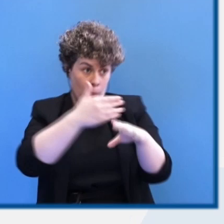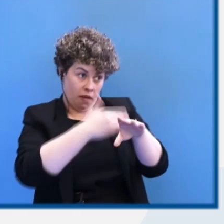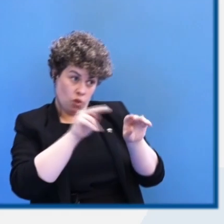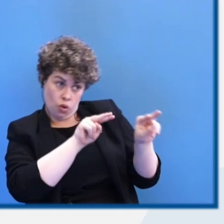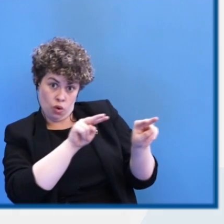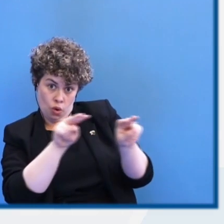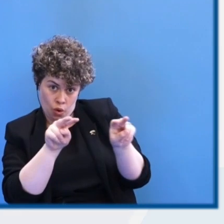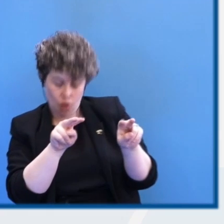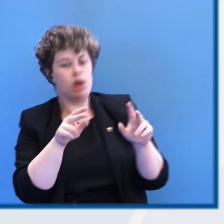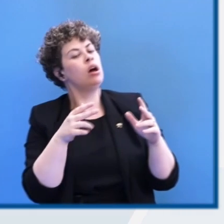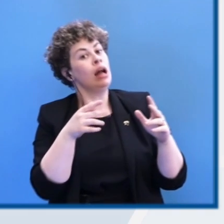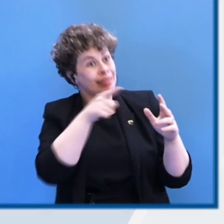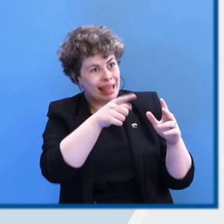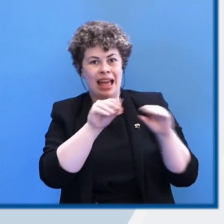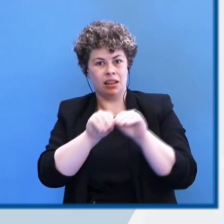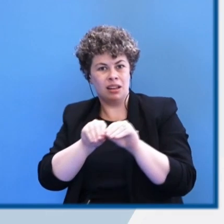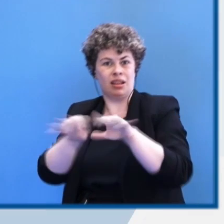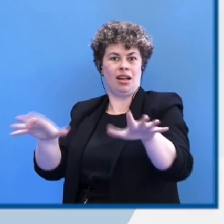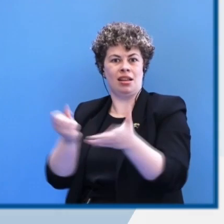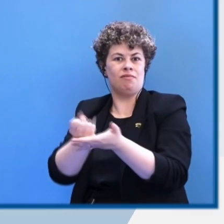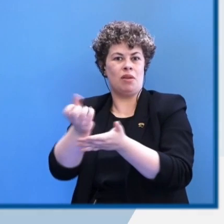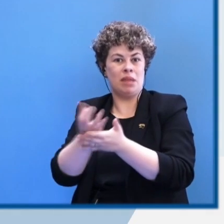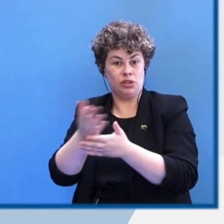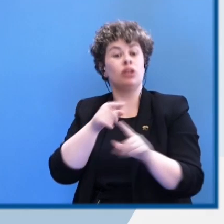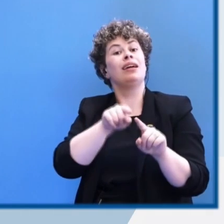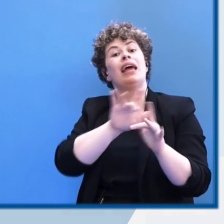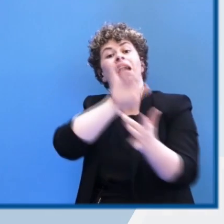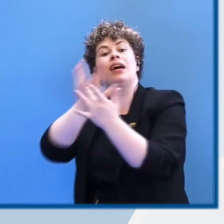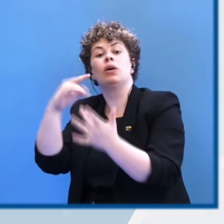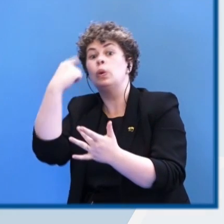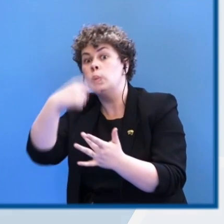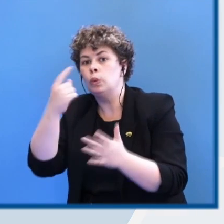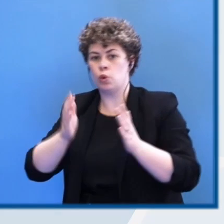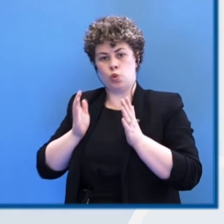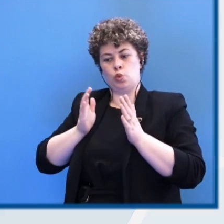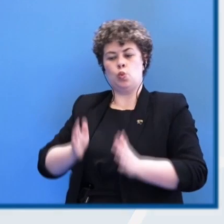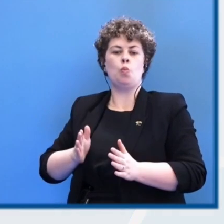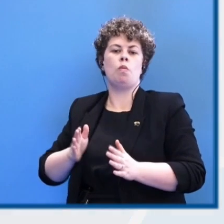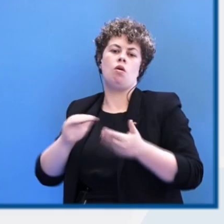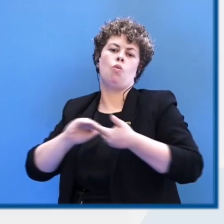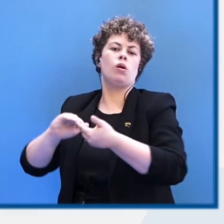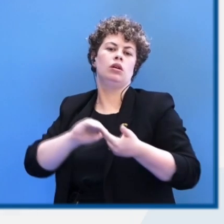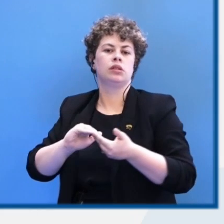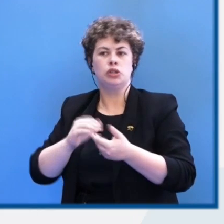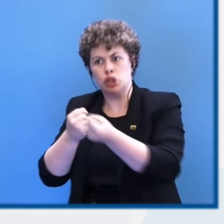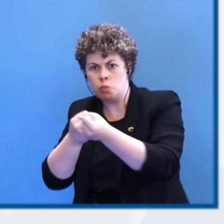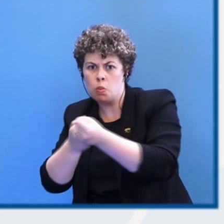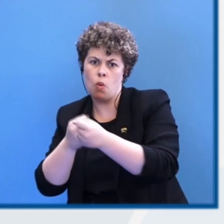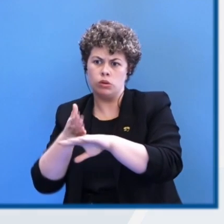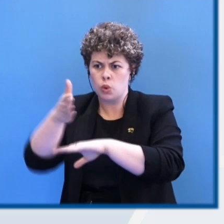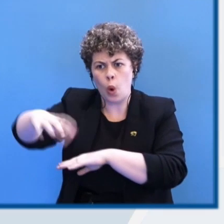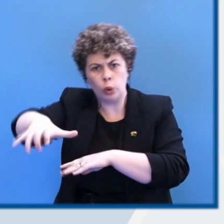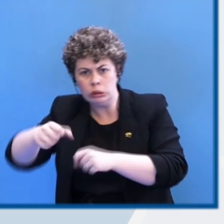the pertinent UN and humanitarian aid organizations. This constitutes a multi-organizational